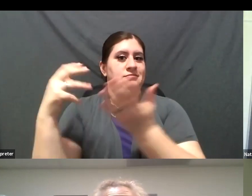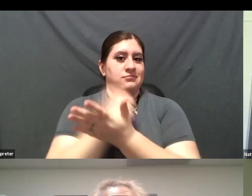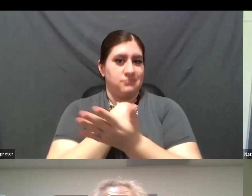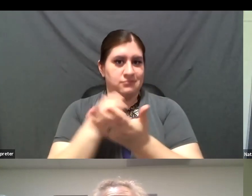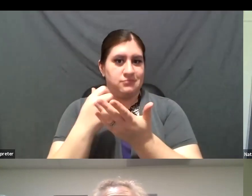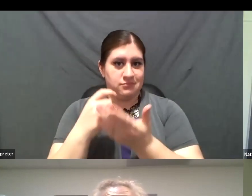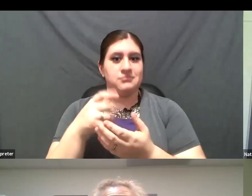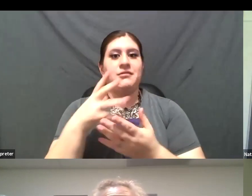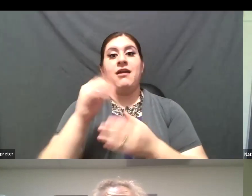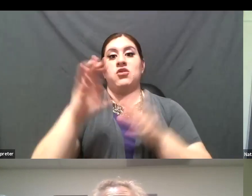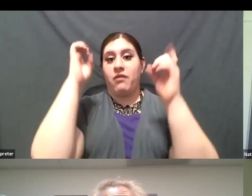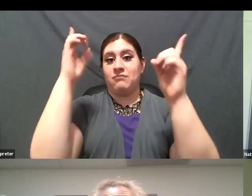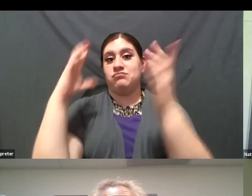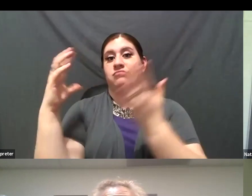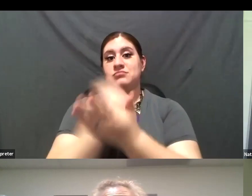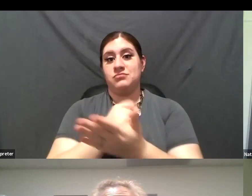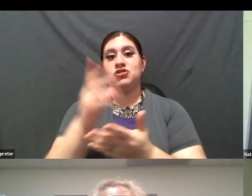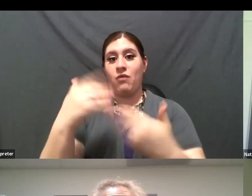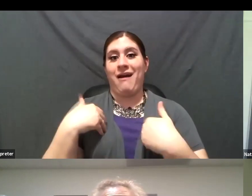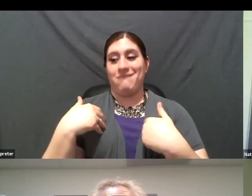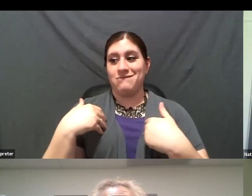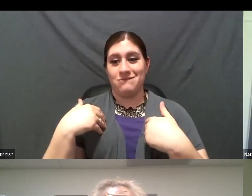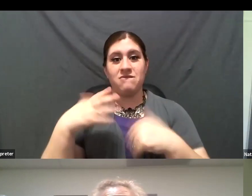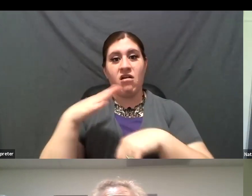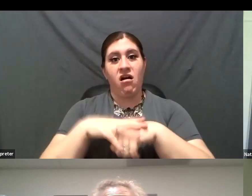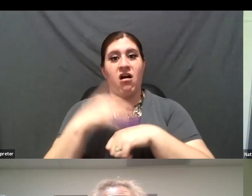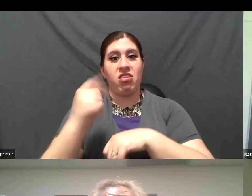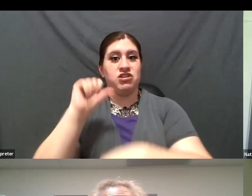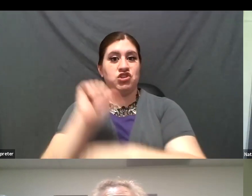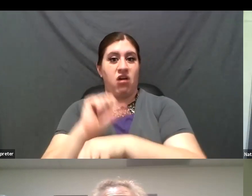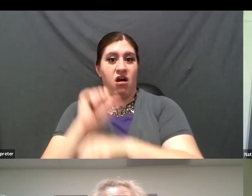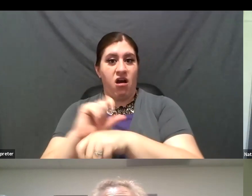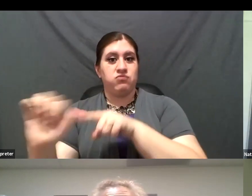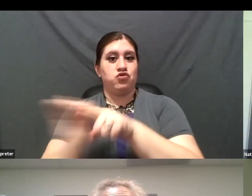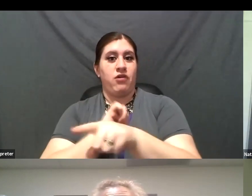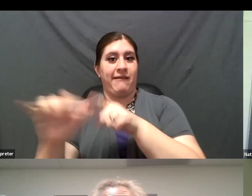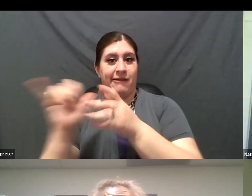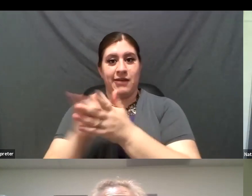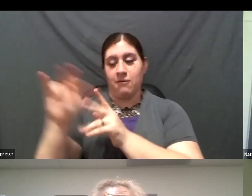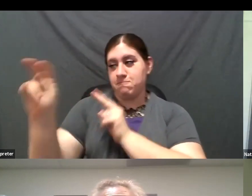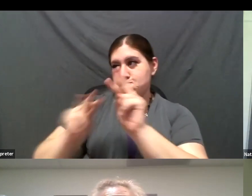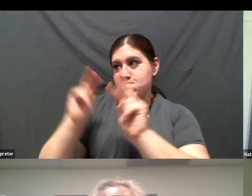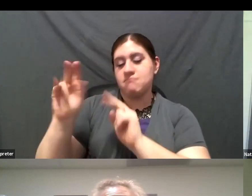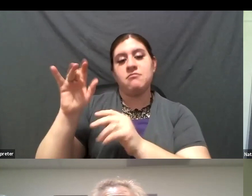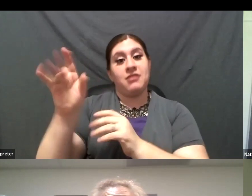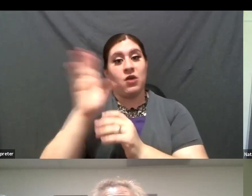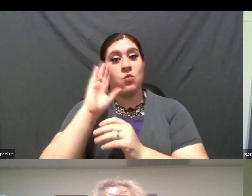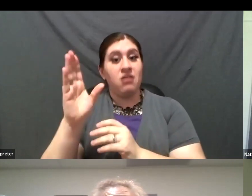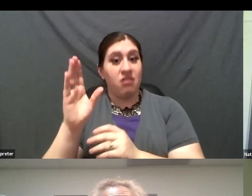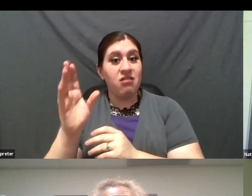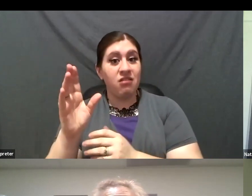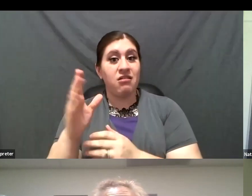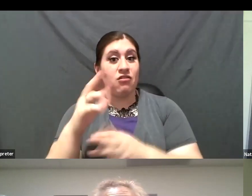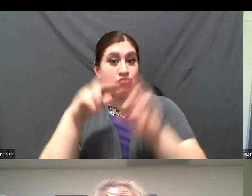and to your educational objectives. So you get on the job experience in these internships, and they show particularly good on